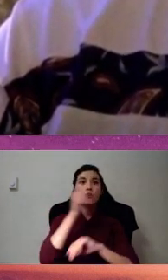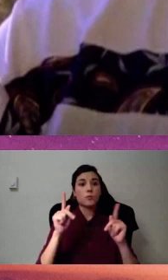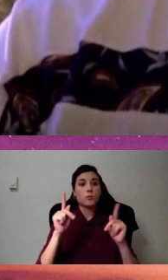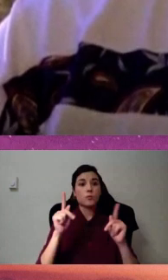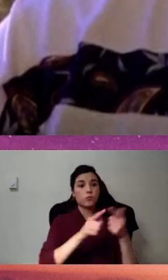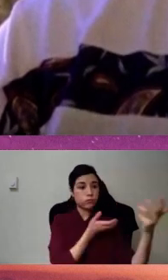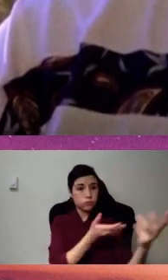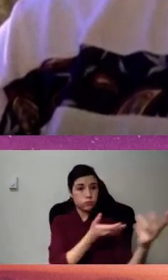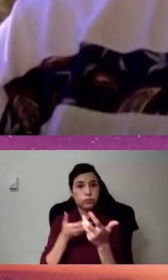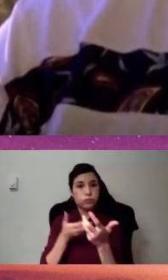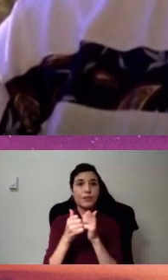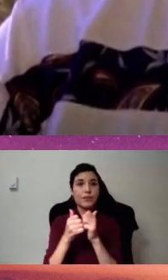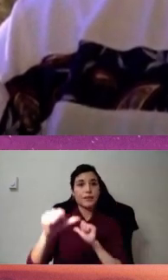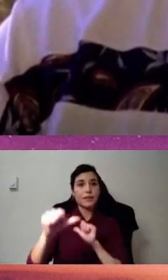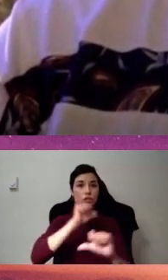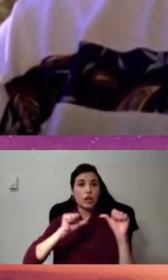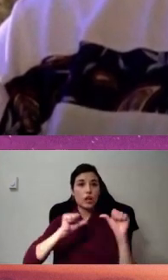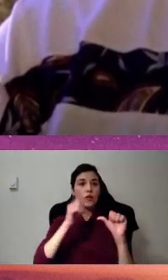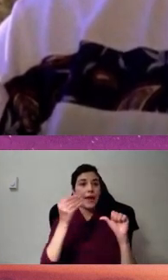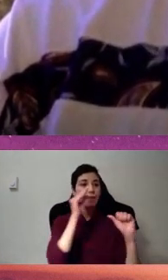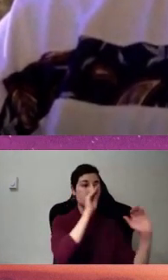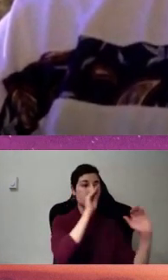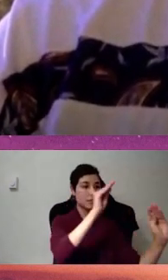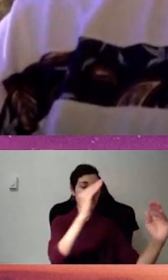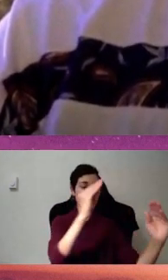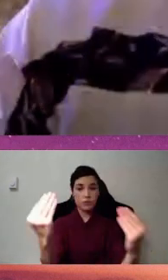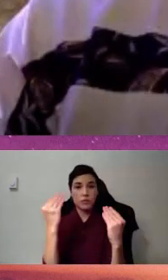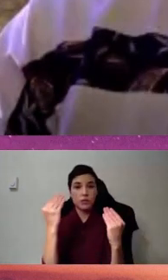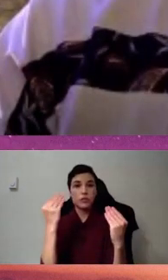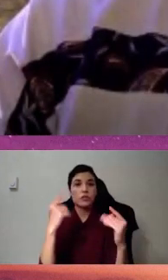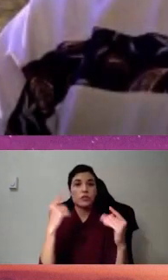schools, their respective histories with residential schools.